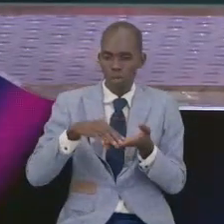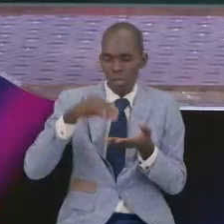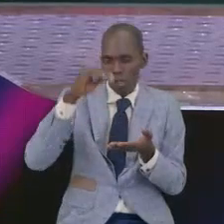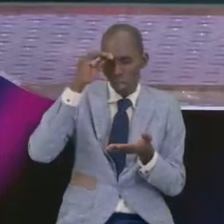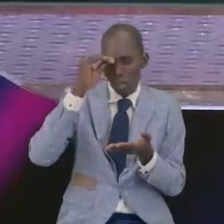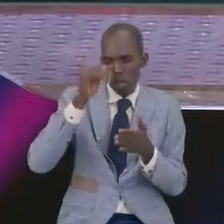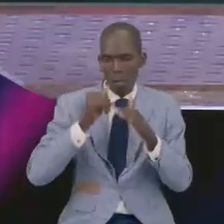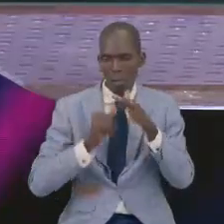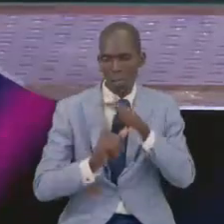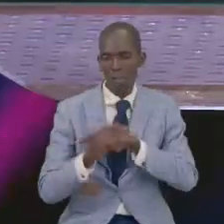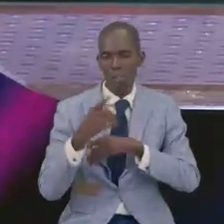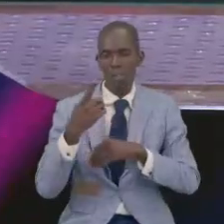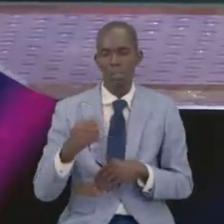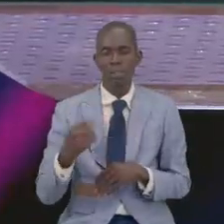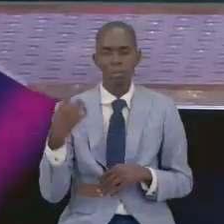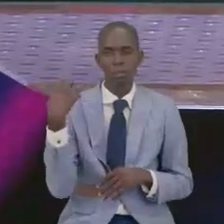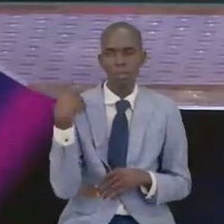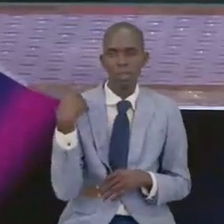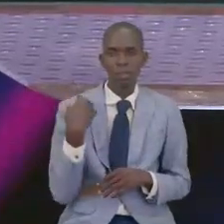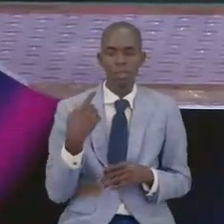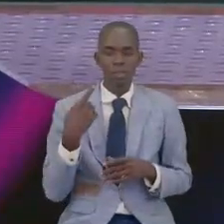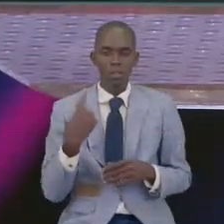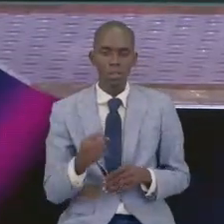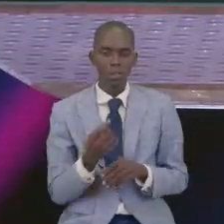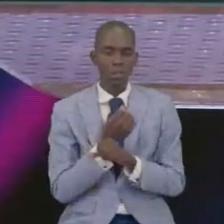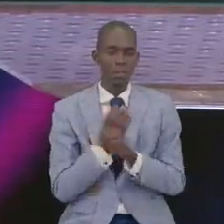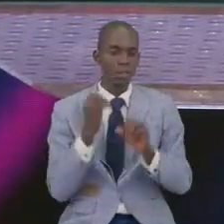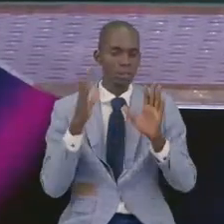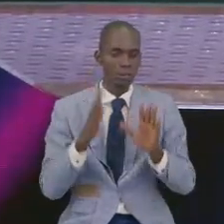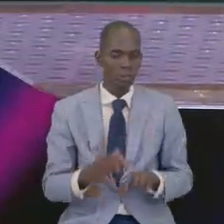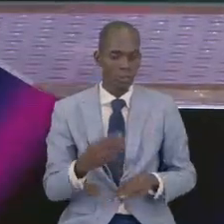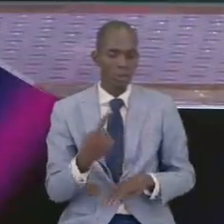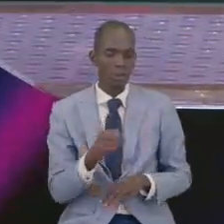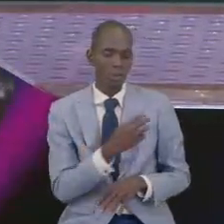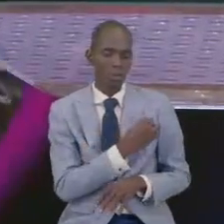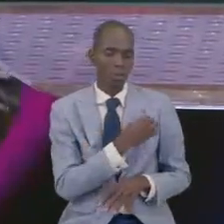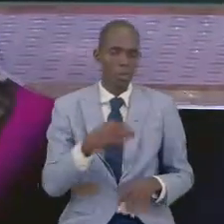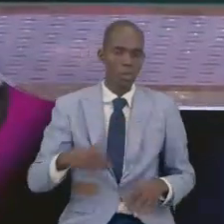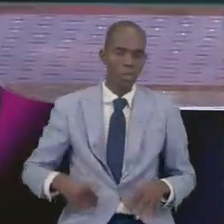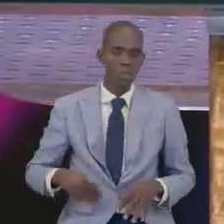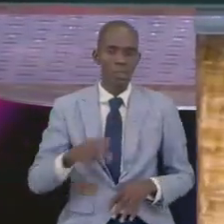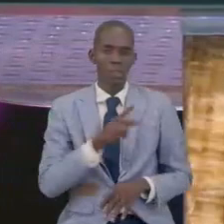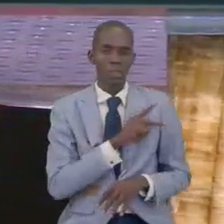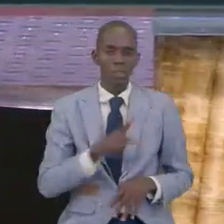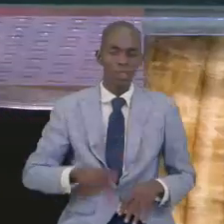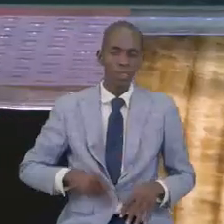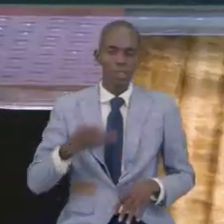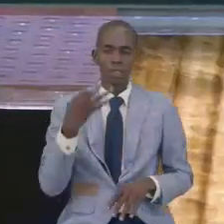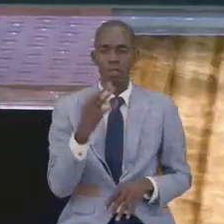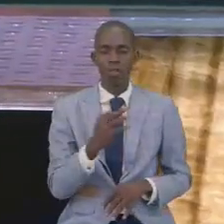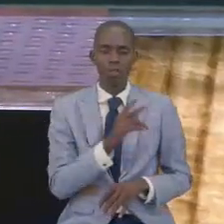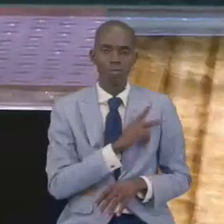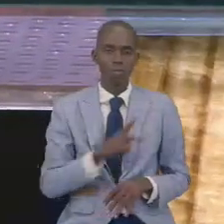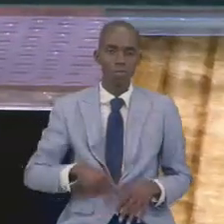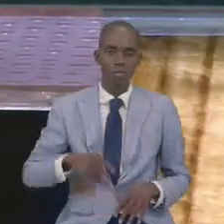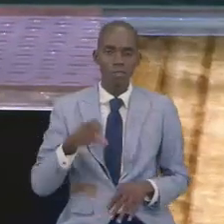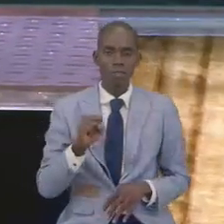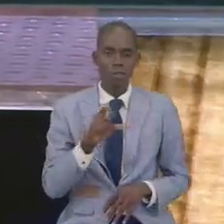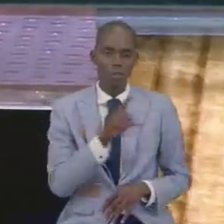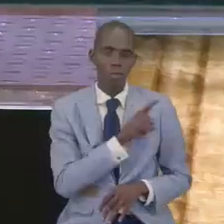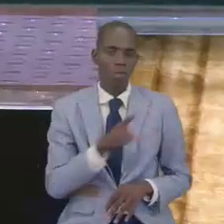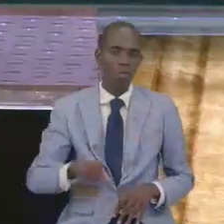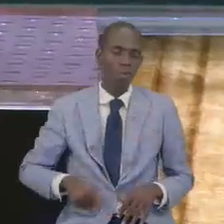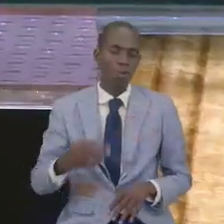the Messiah, the Savior, the Redeemer, the King of Kings, and the Lord of Lords? We